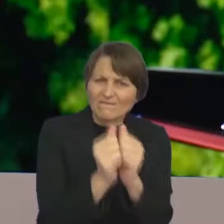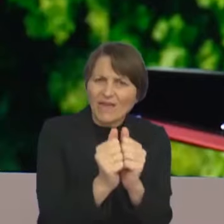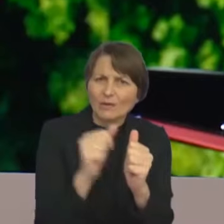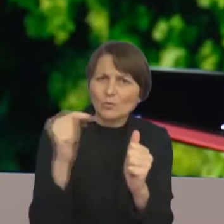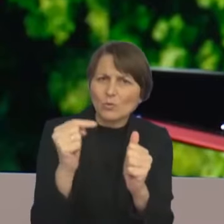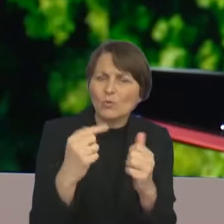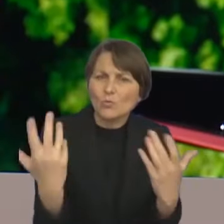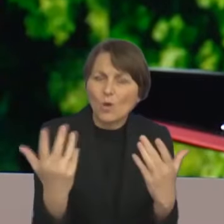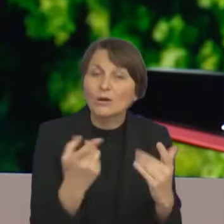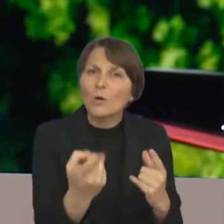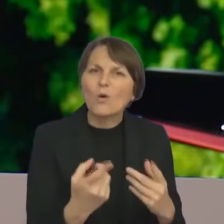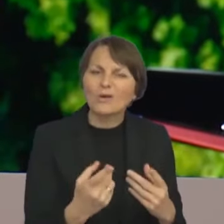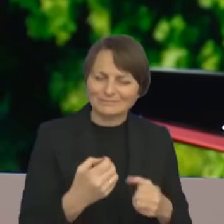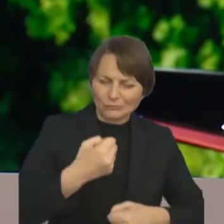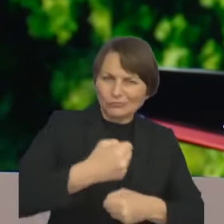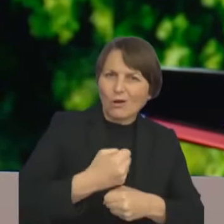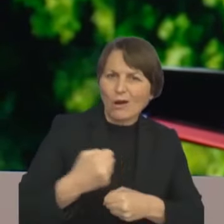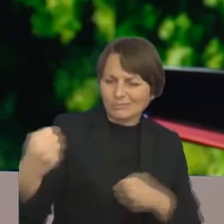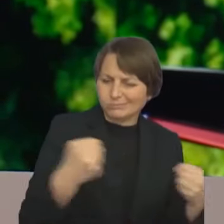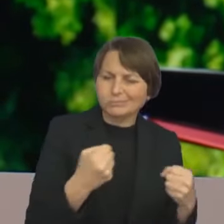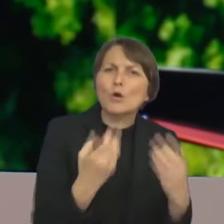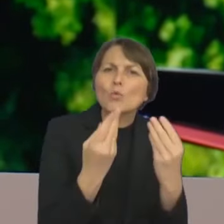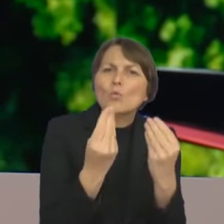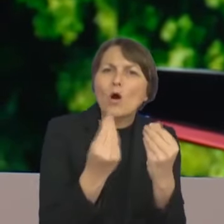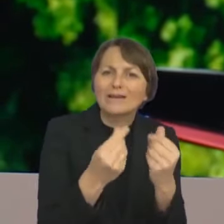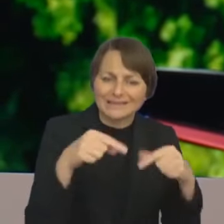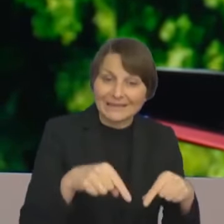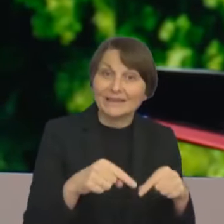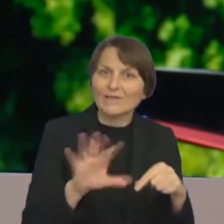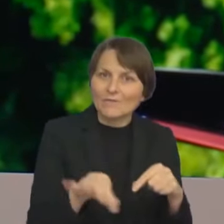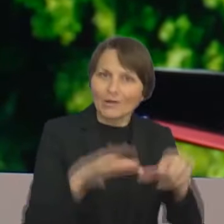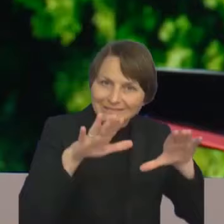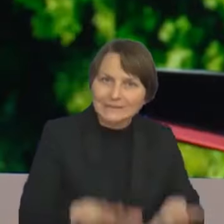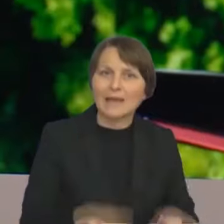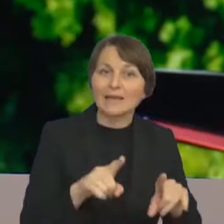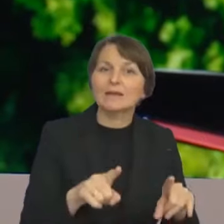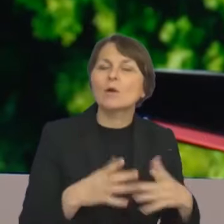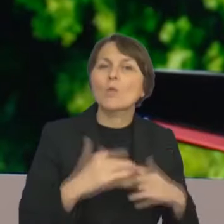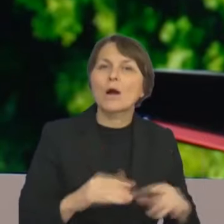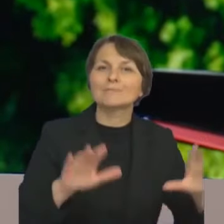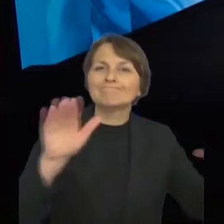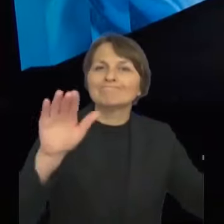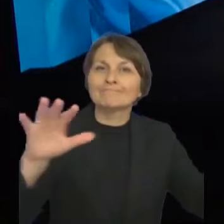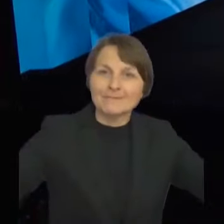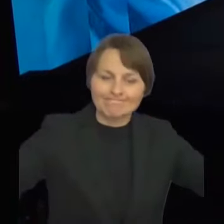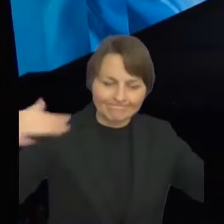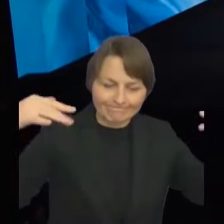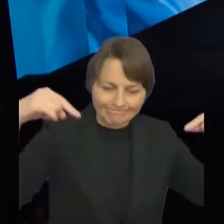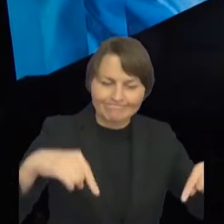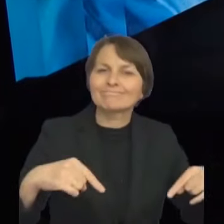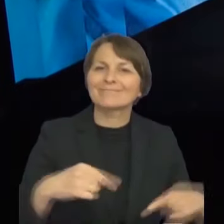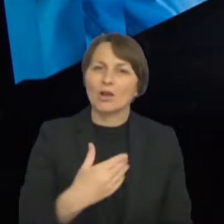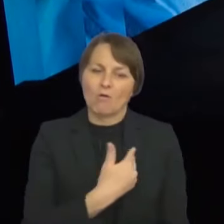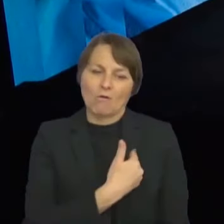that we are creating on French territory? That's what we want to do. We want to put France back at the heart of our strategy. And that's what we've done